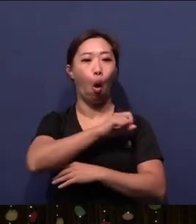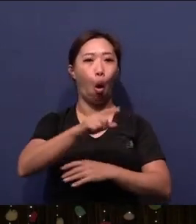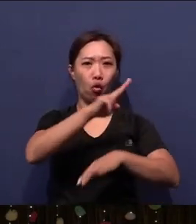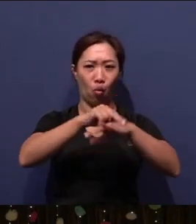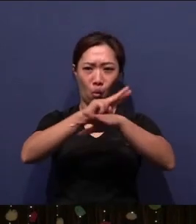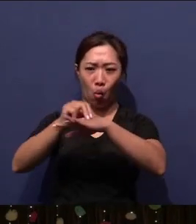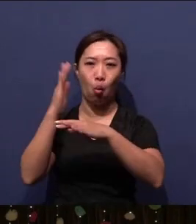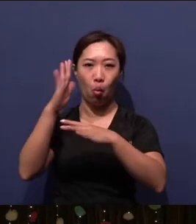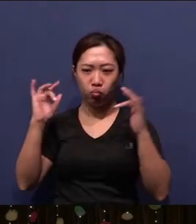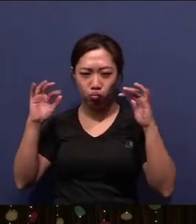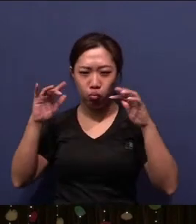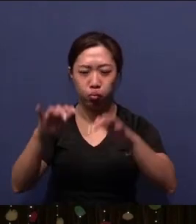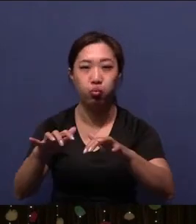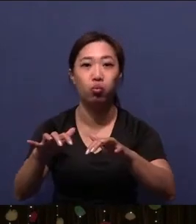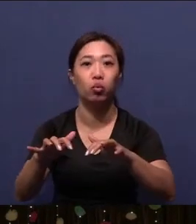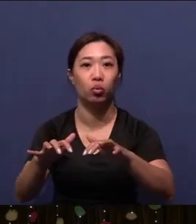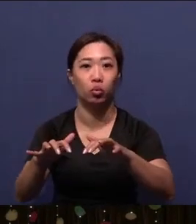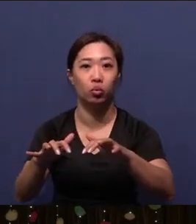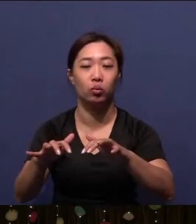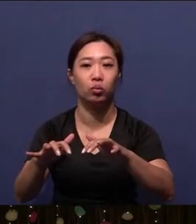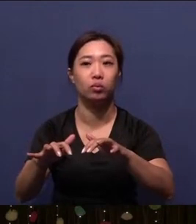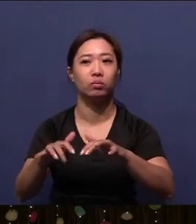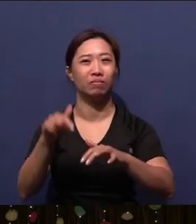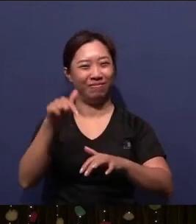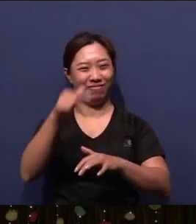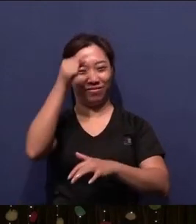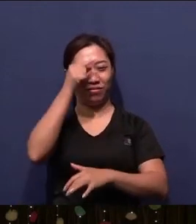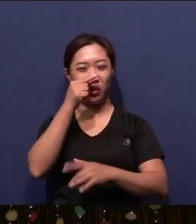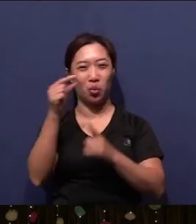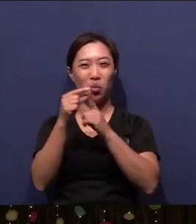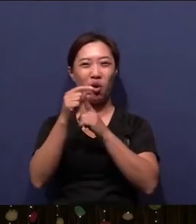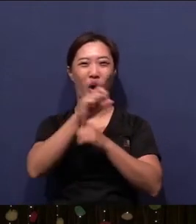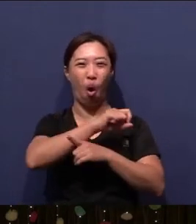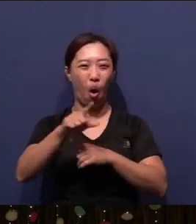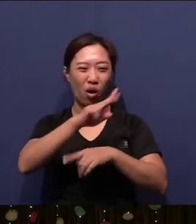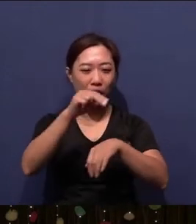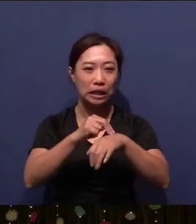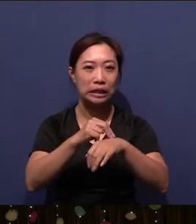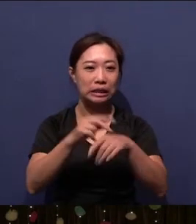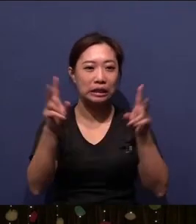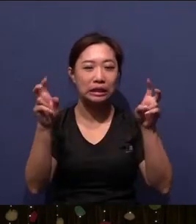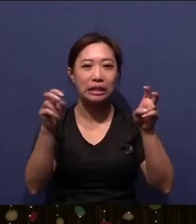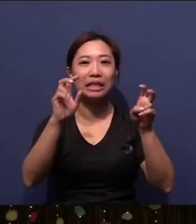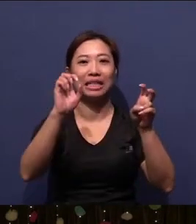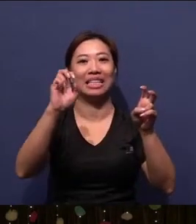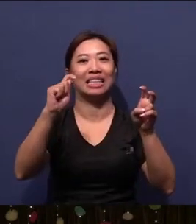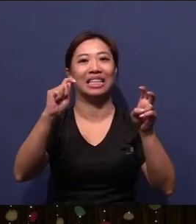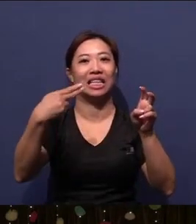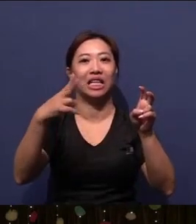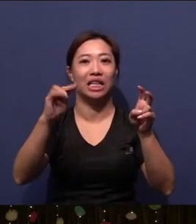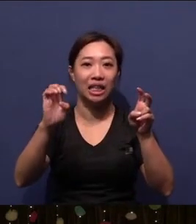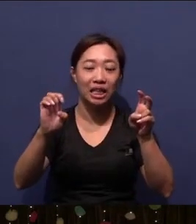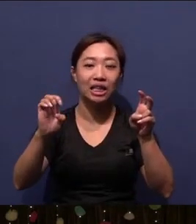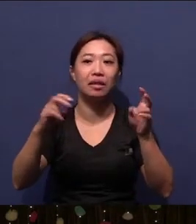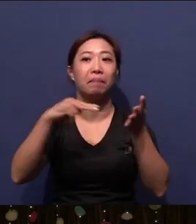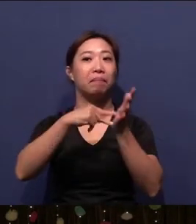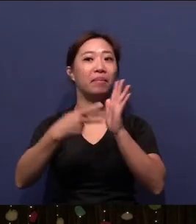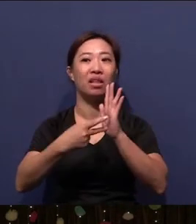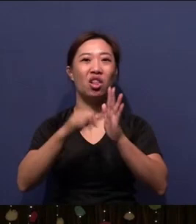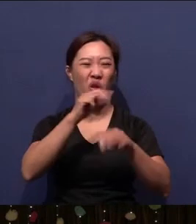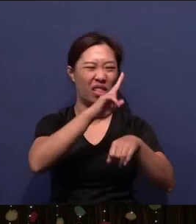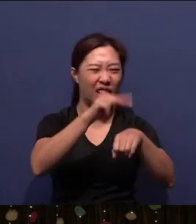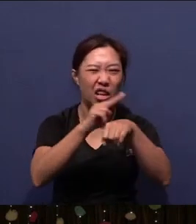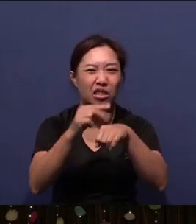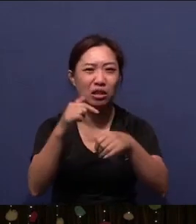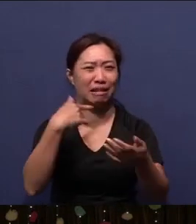nations. You see, the Greek word here for all the nations is the word ethne. And it does not mean nations as